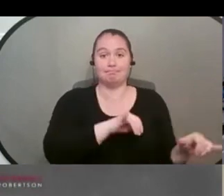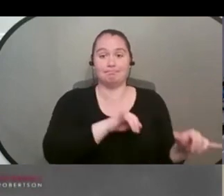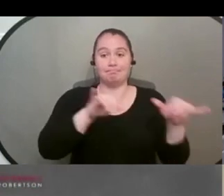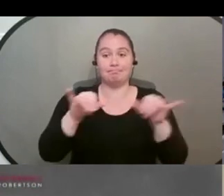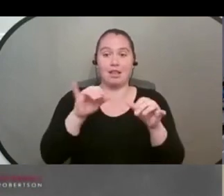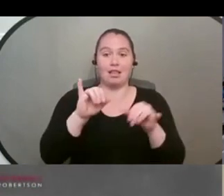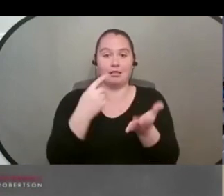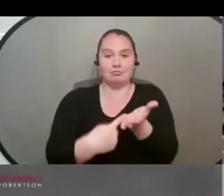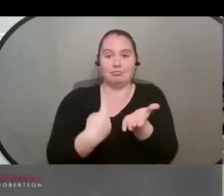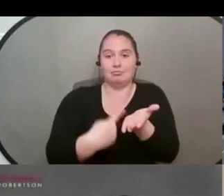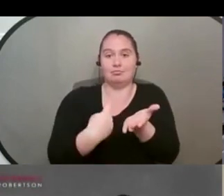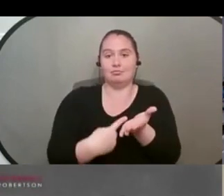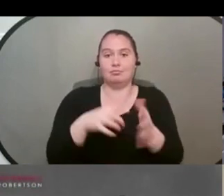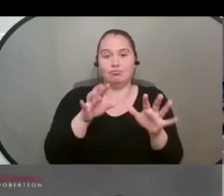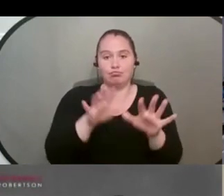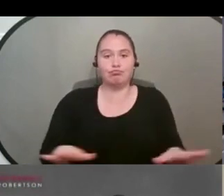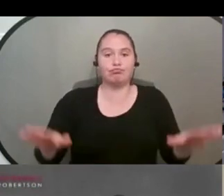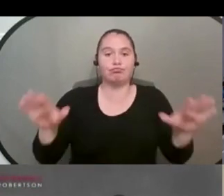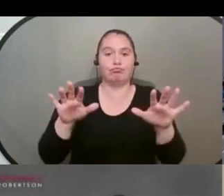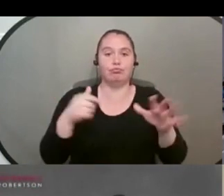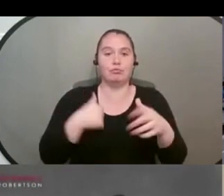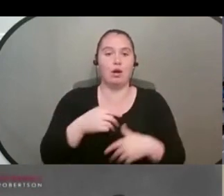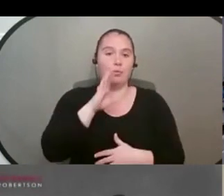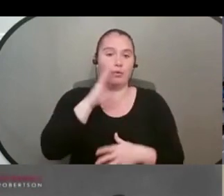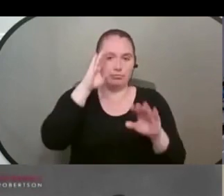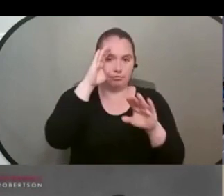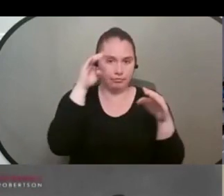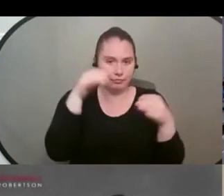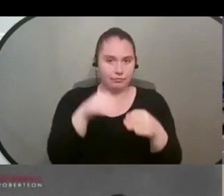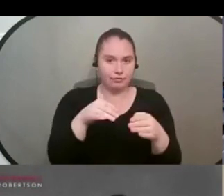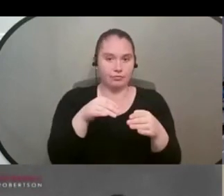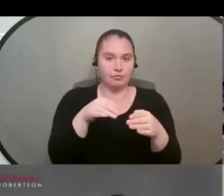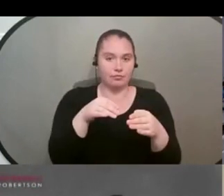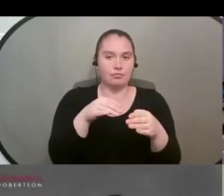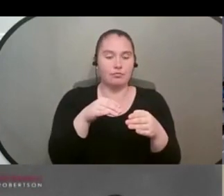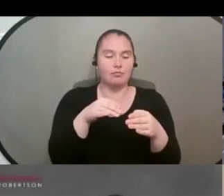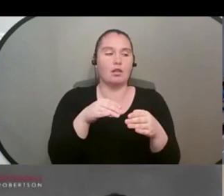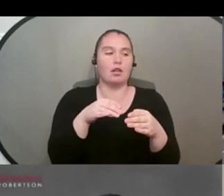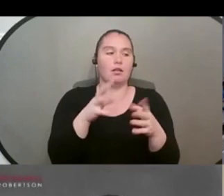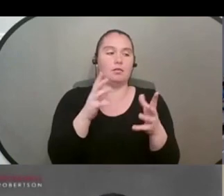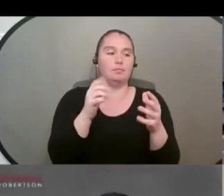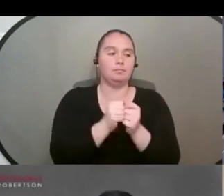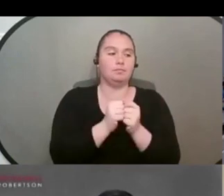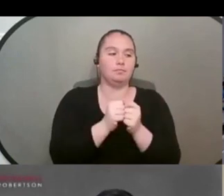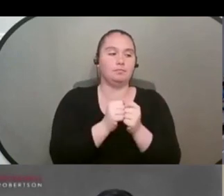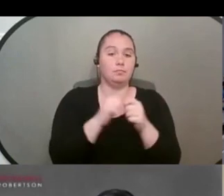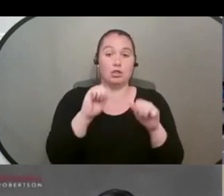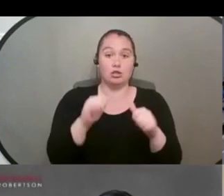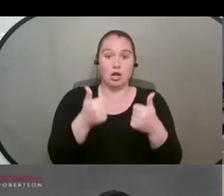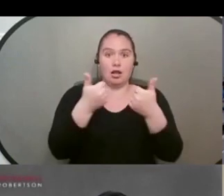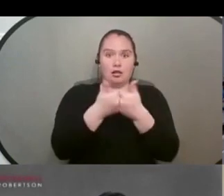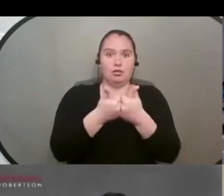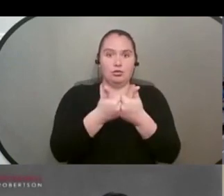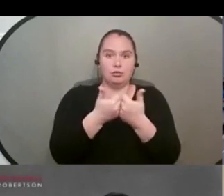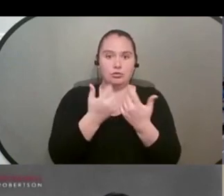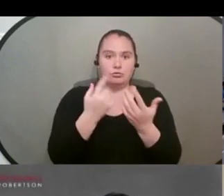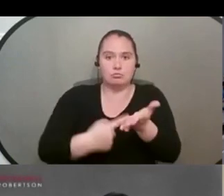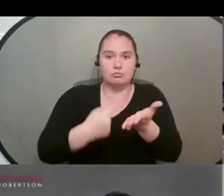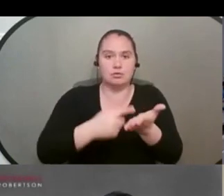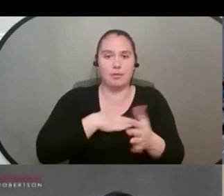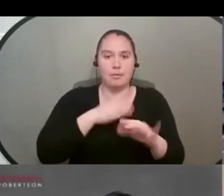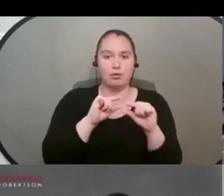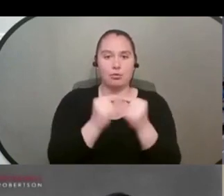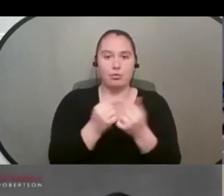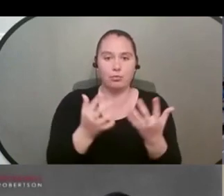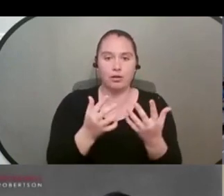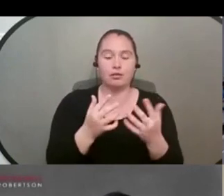you've heard. But so I'll just kind of focus on really what the challenges were. And although there's a